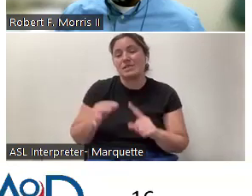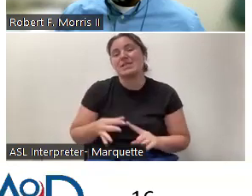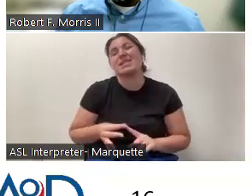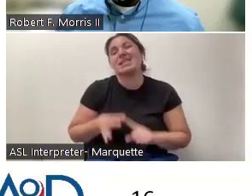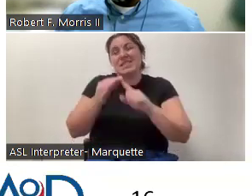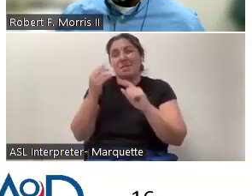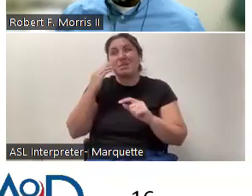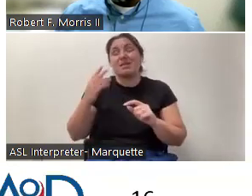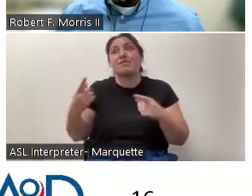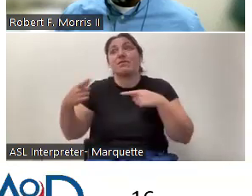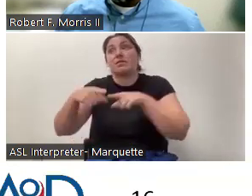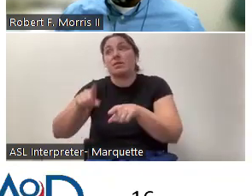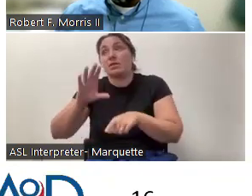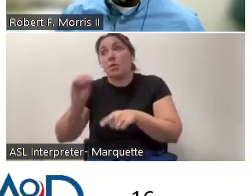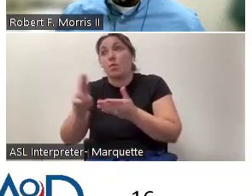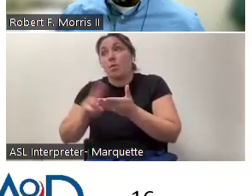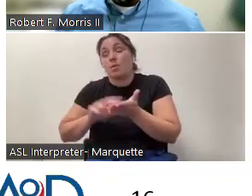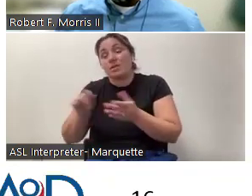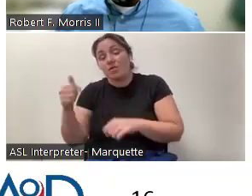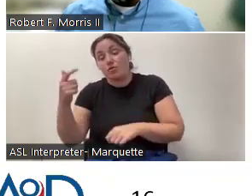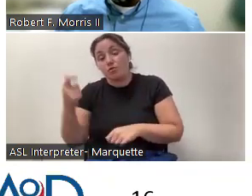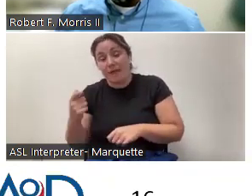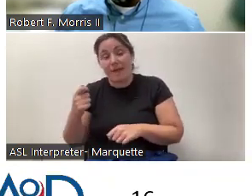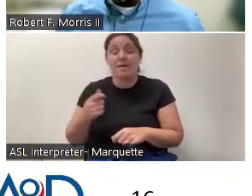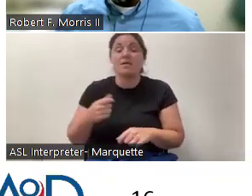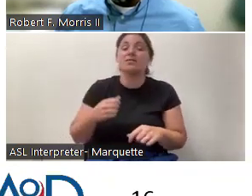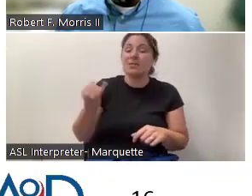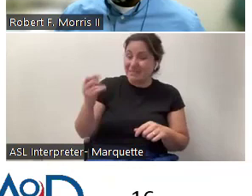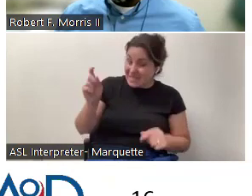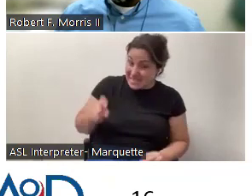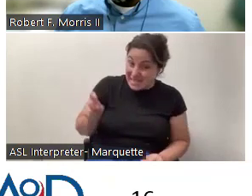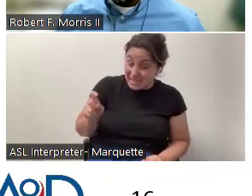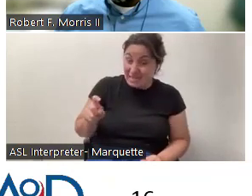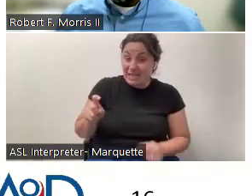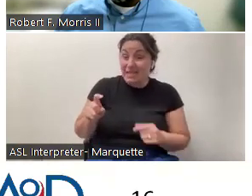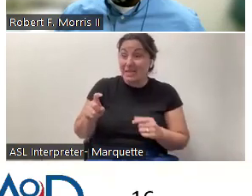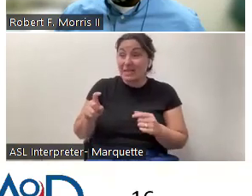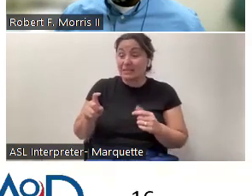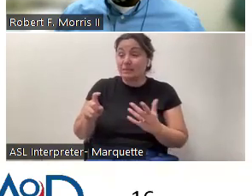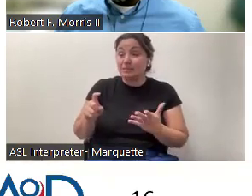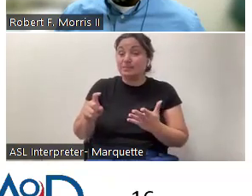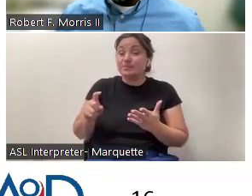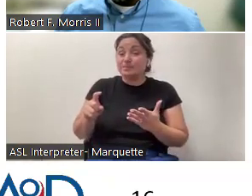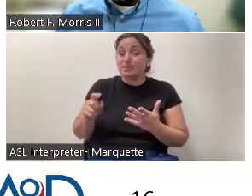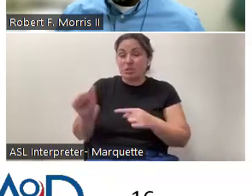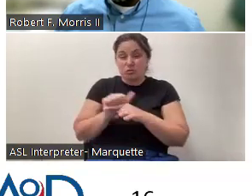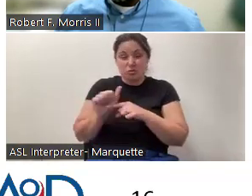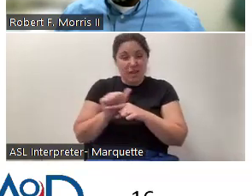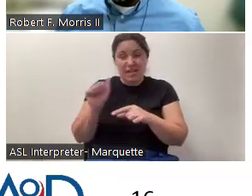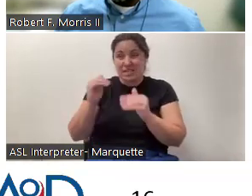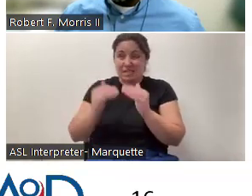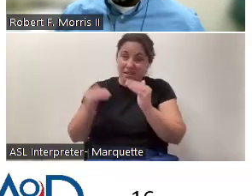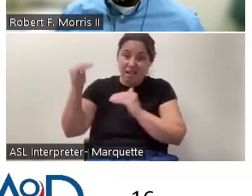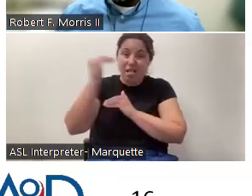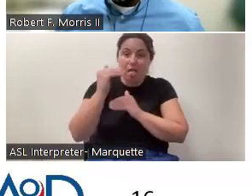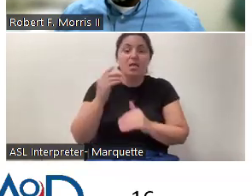grant. So if the training somebody's really needing to accomplish their career goal is going to be over that cost, DVR